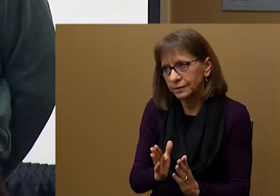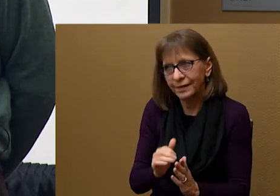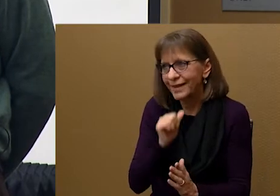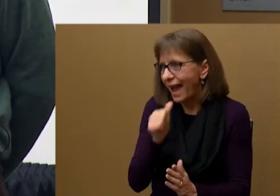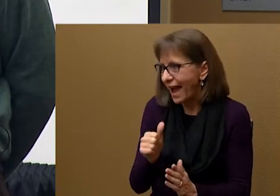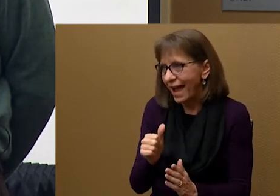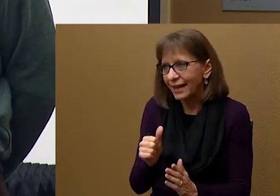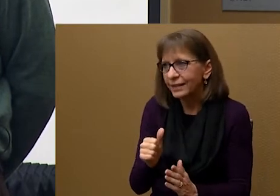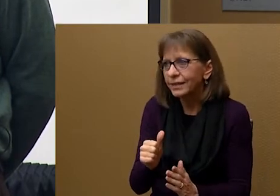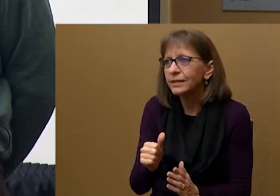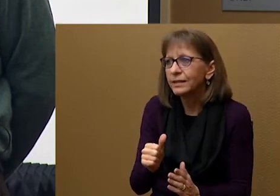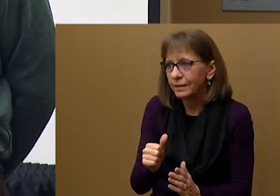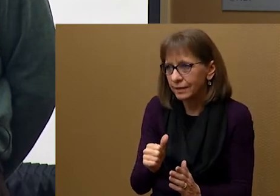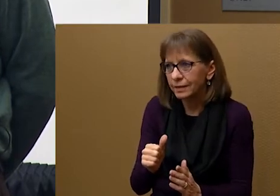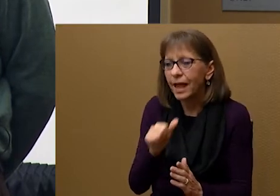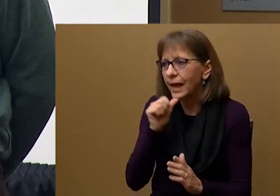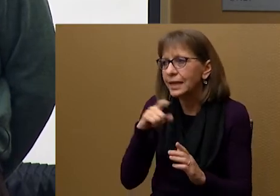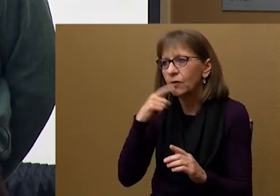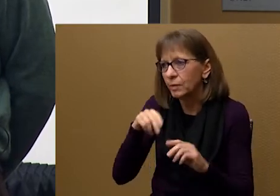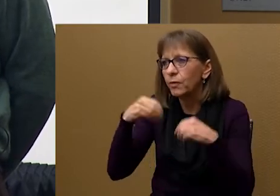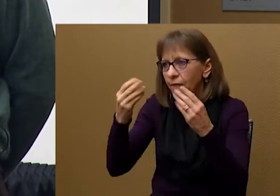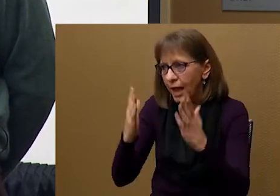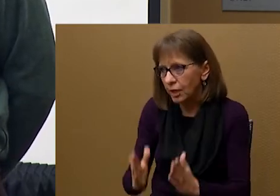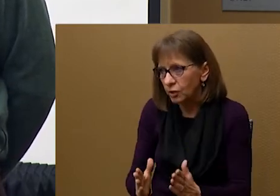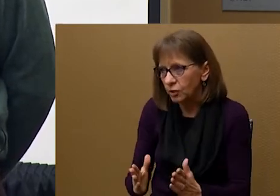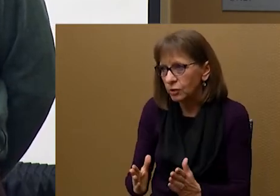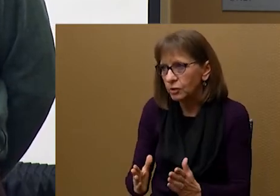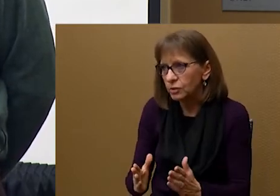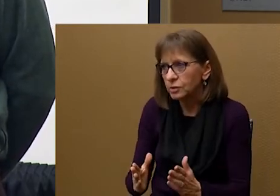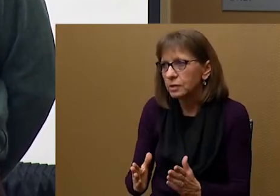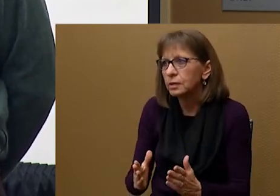important that